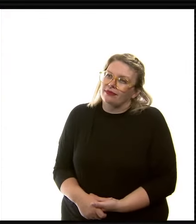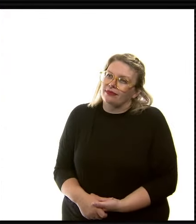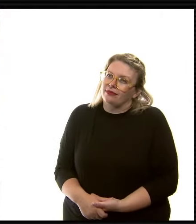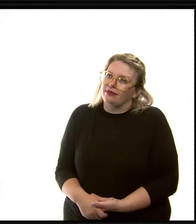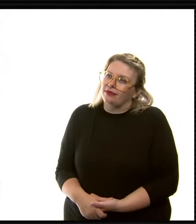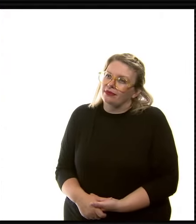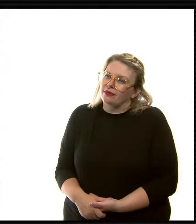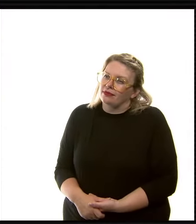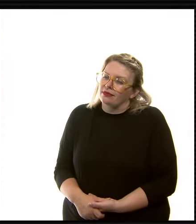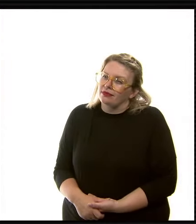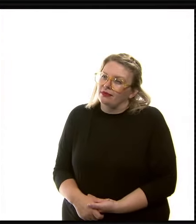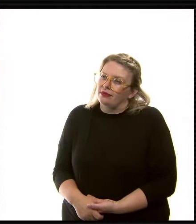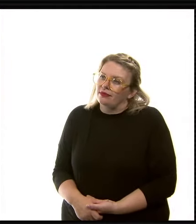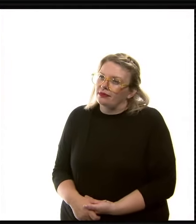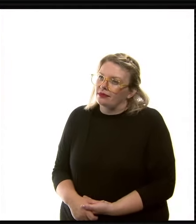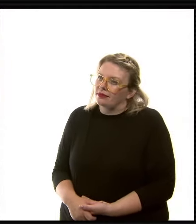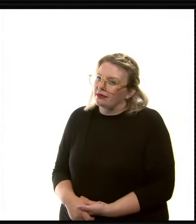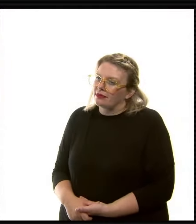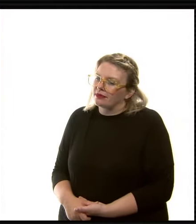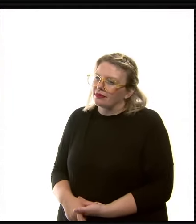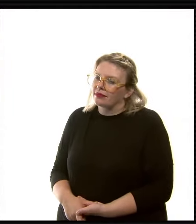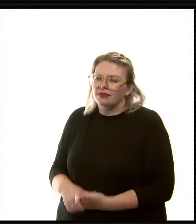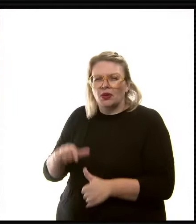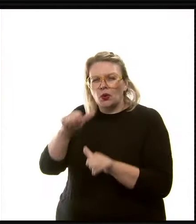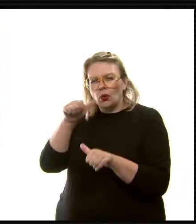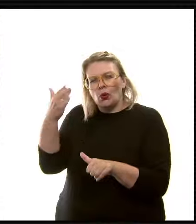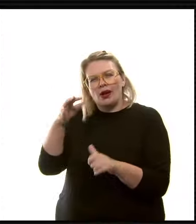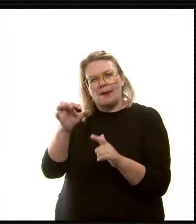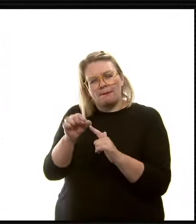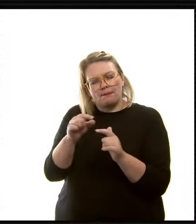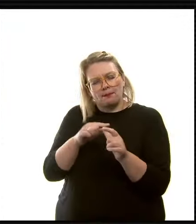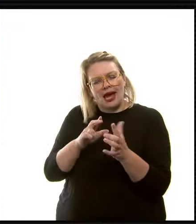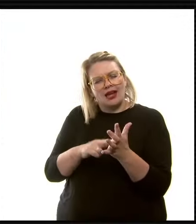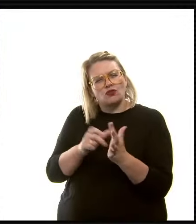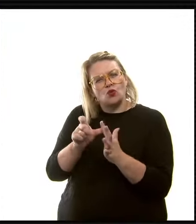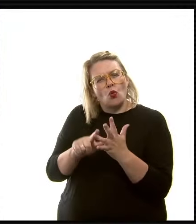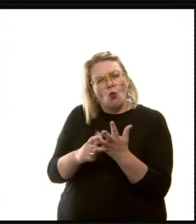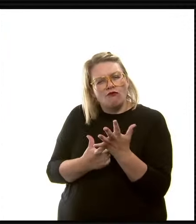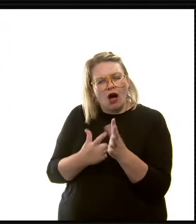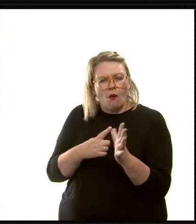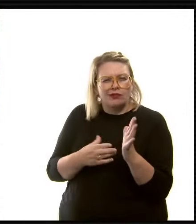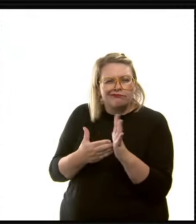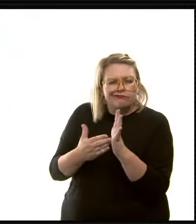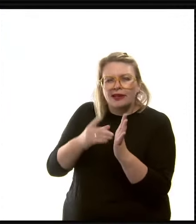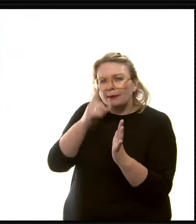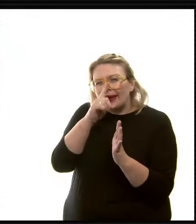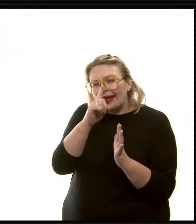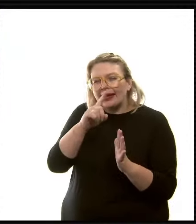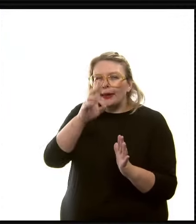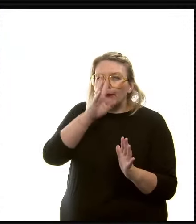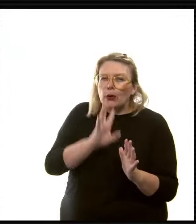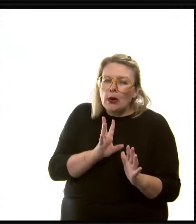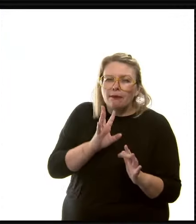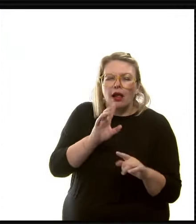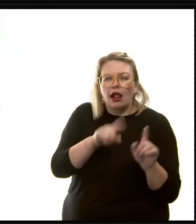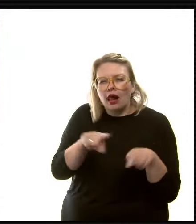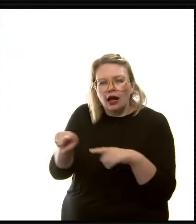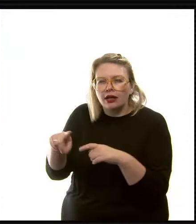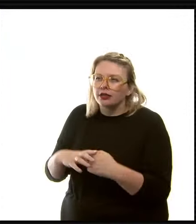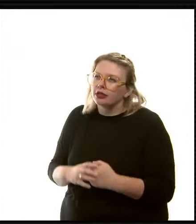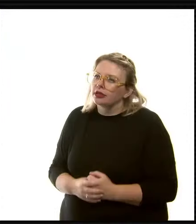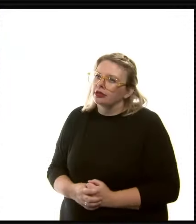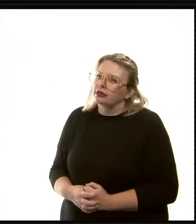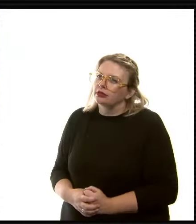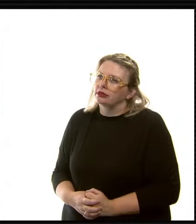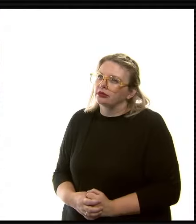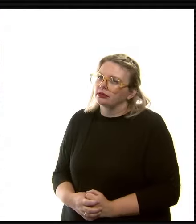inspired by all of the Pandora world that we saw, all the Avatar stuff, so blues and pinks and purples. Can you guys keep it down? I'm trying to make a LegoCon mascot. I'm just explaining what